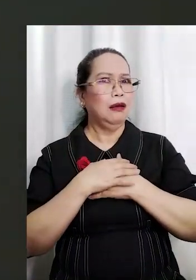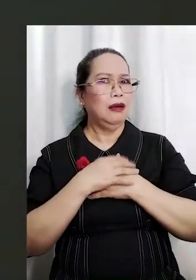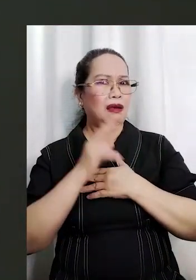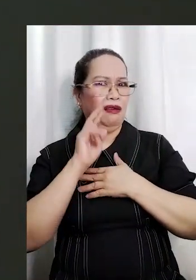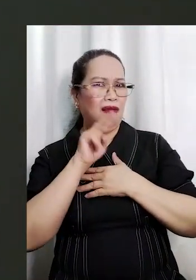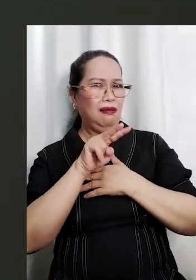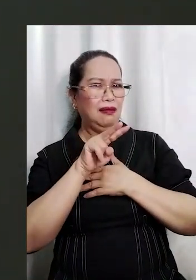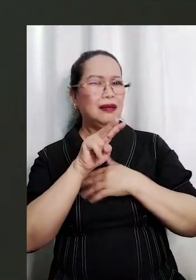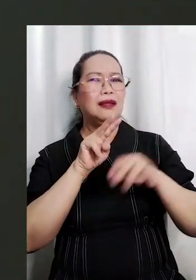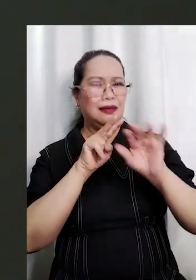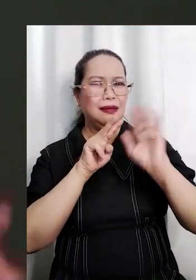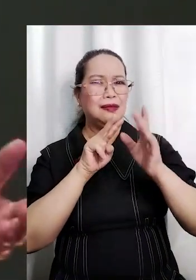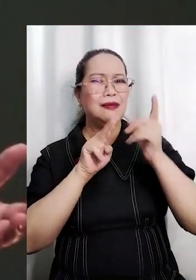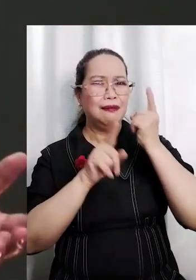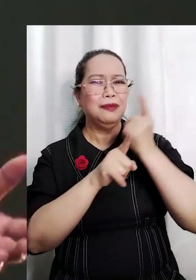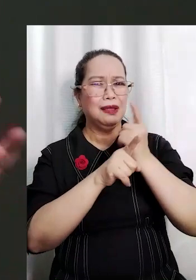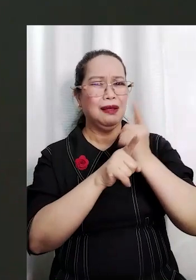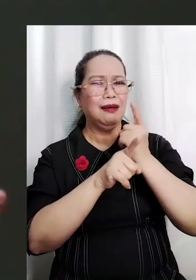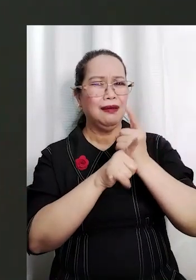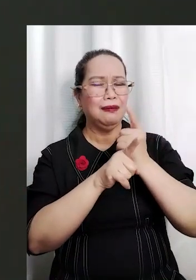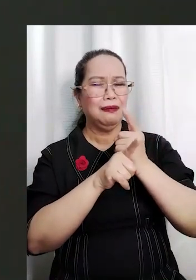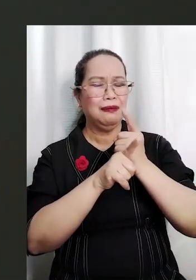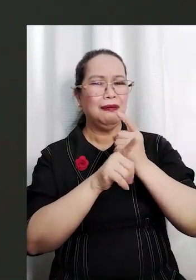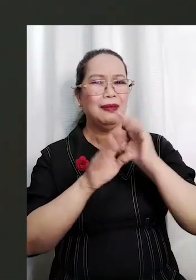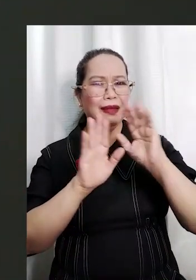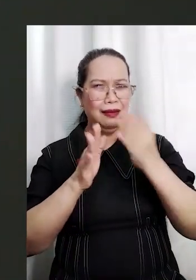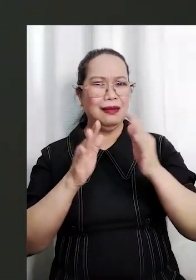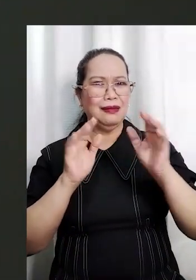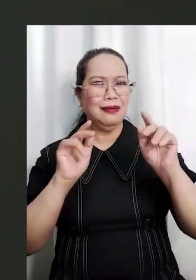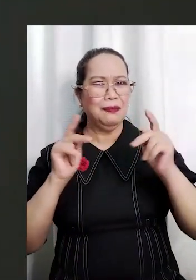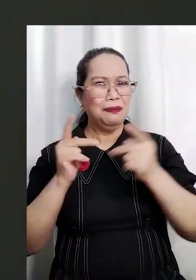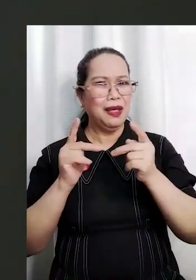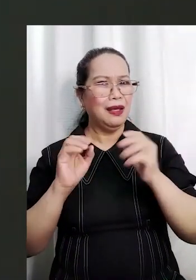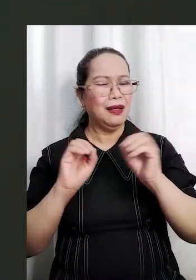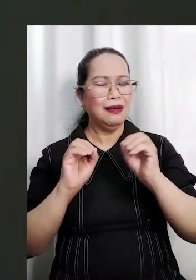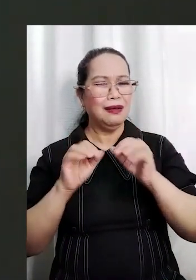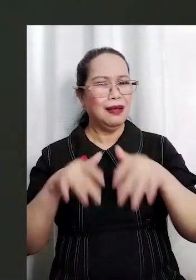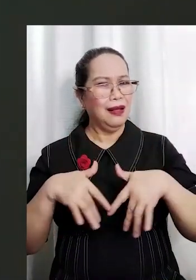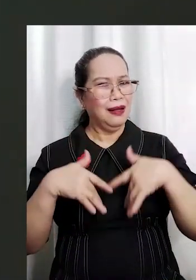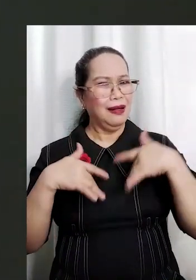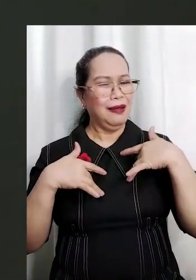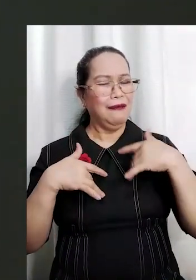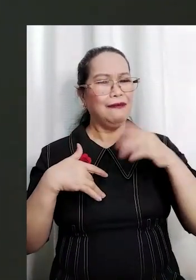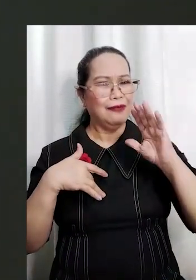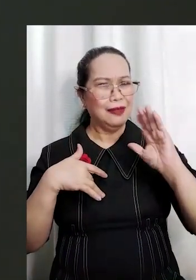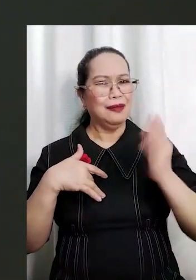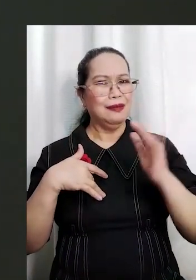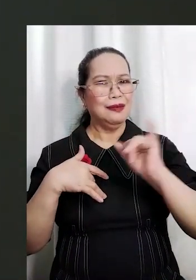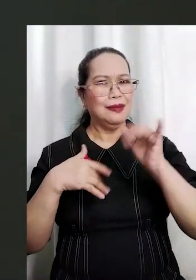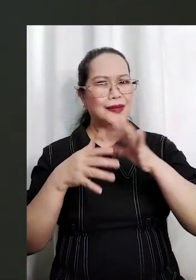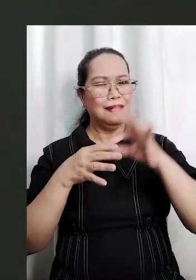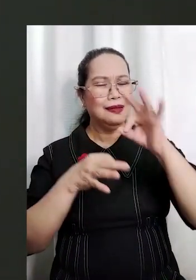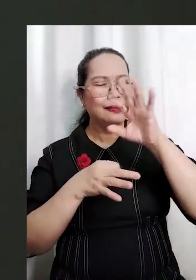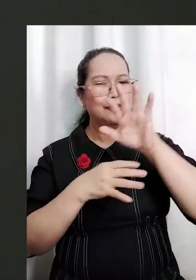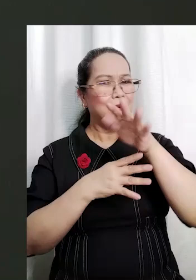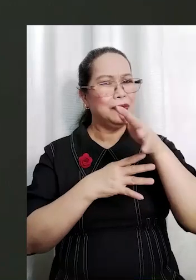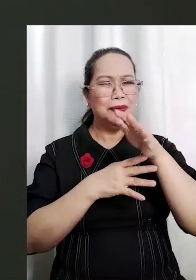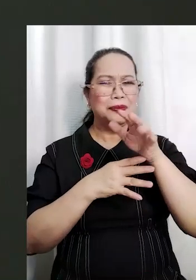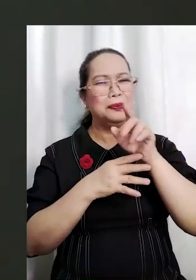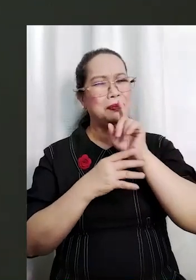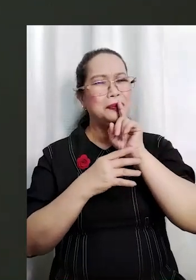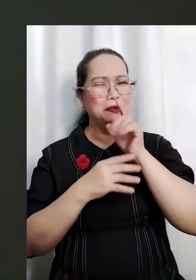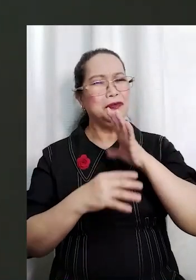mali. It is an alternative to the pains of living according to the Spirit of